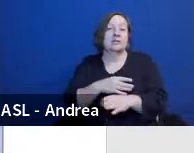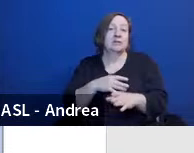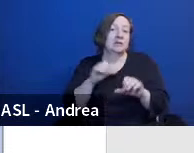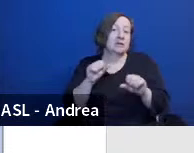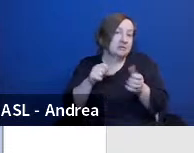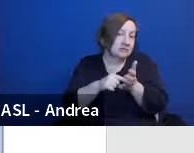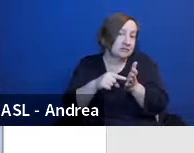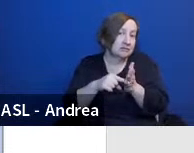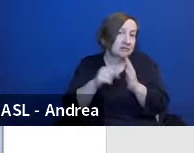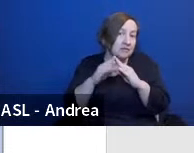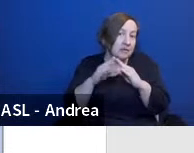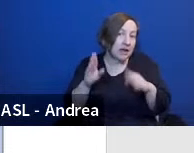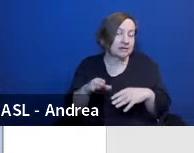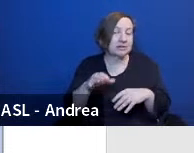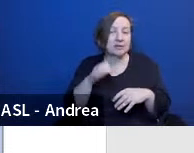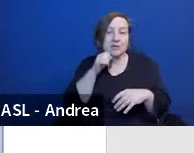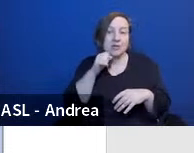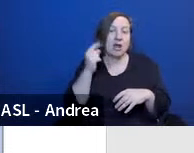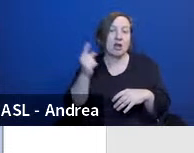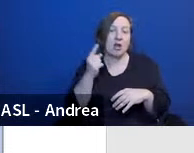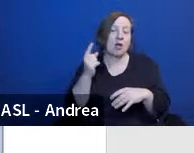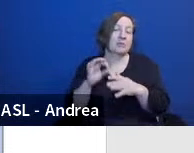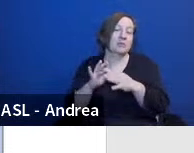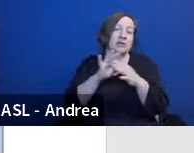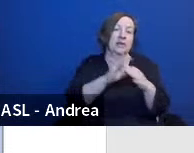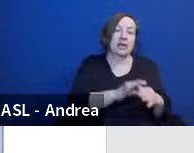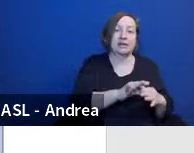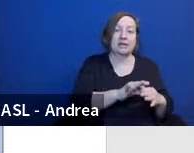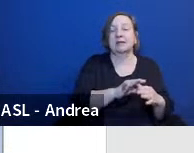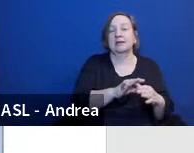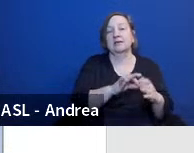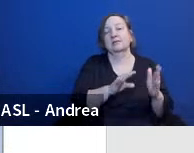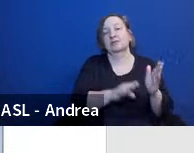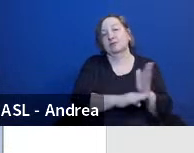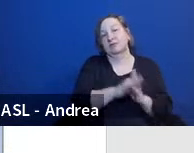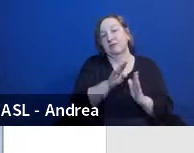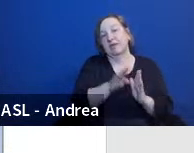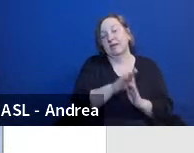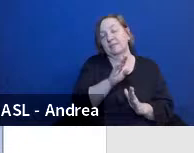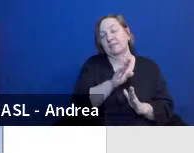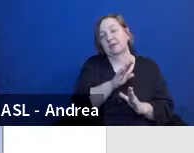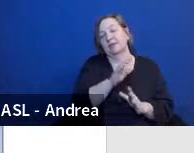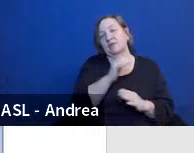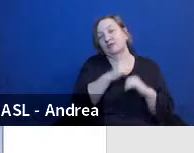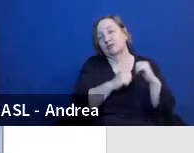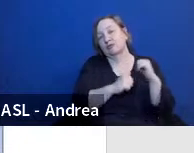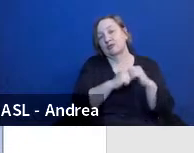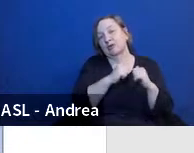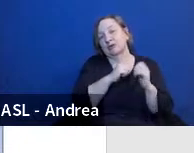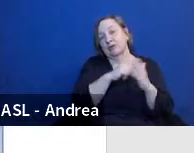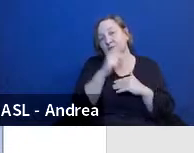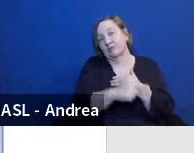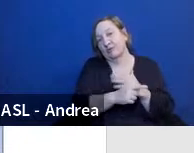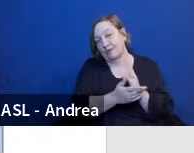housing won't all be related to the development of to the construction of the